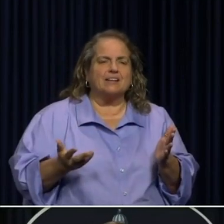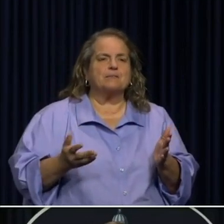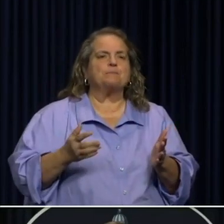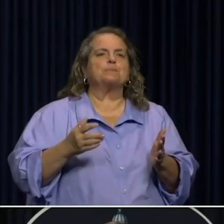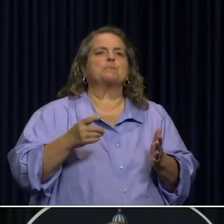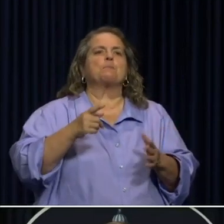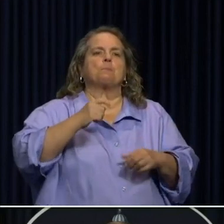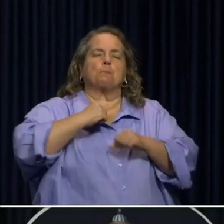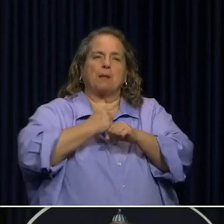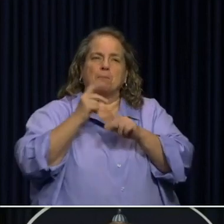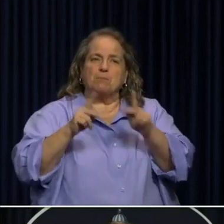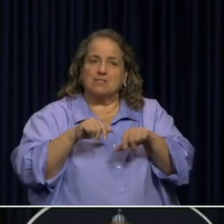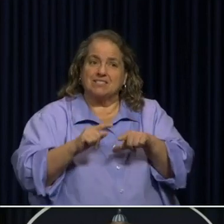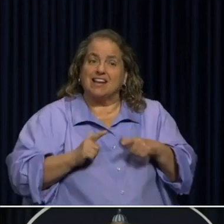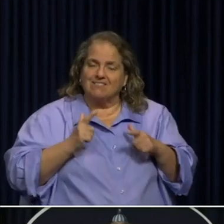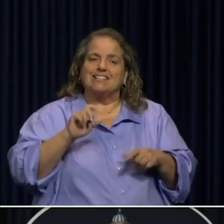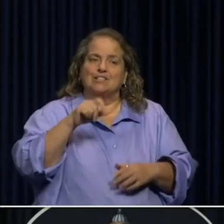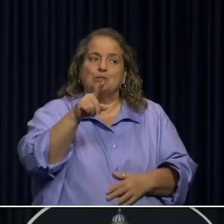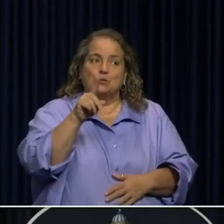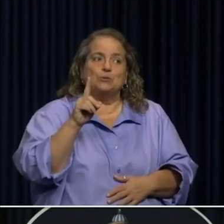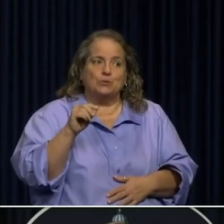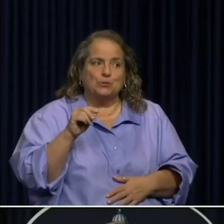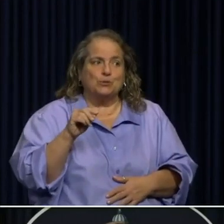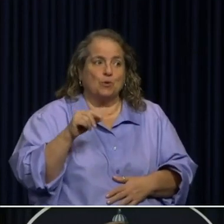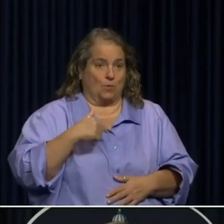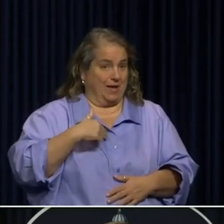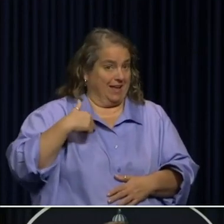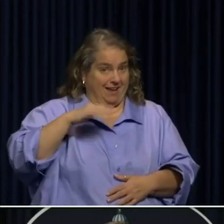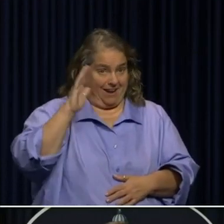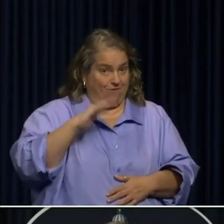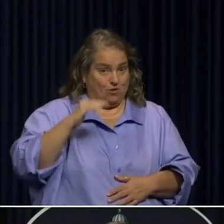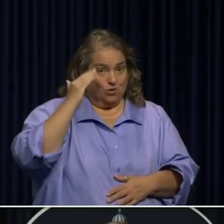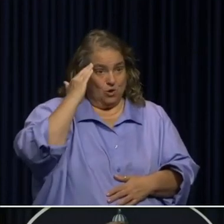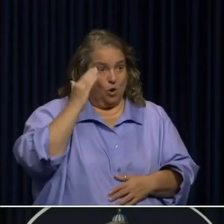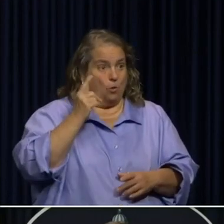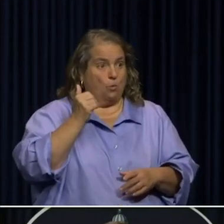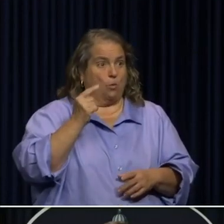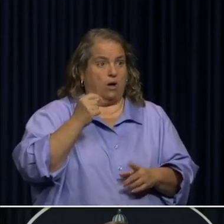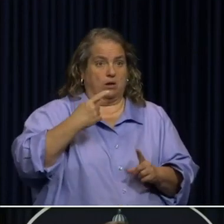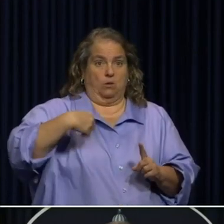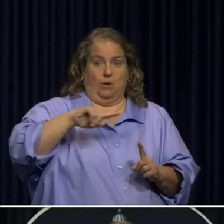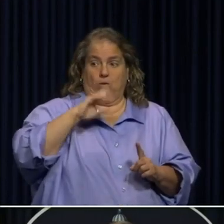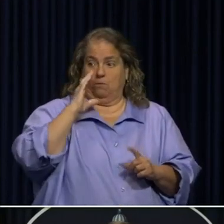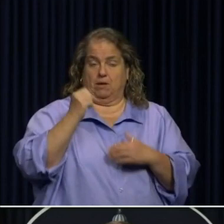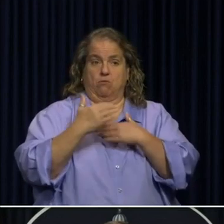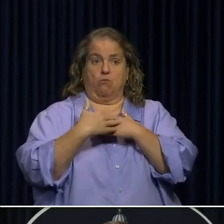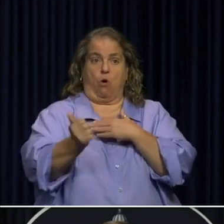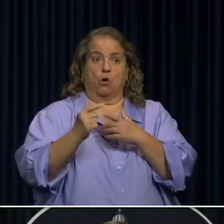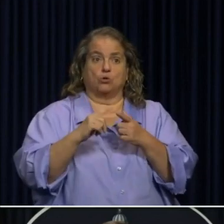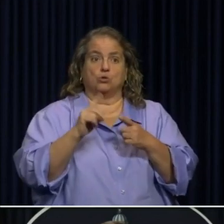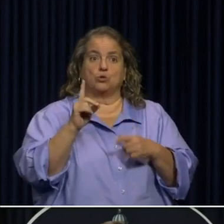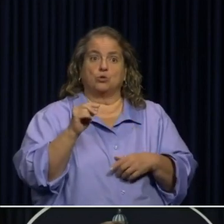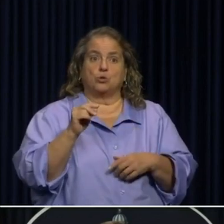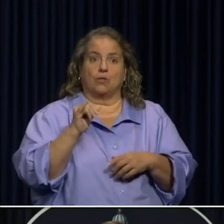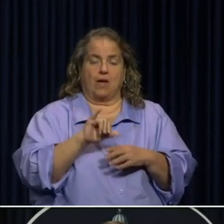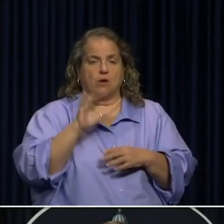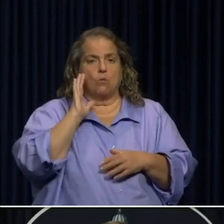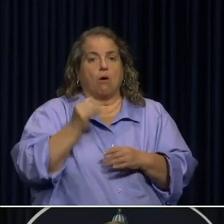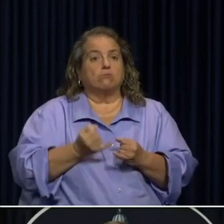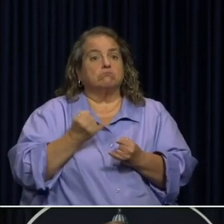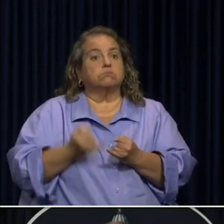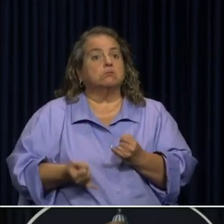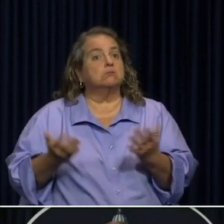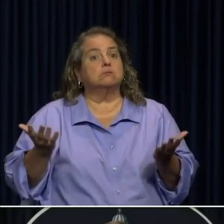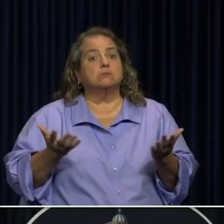protect people's lives. You do. We never know what we're going to be called upon to do that will ultimately help save